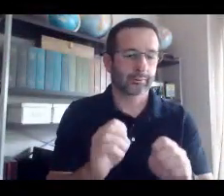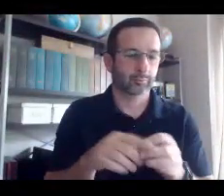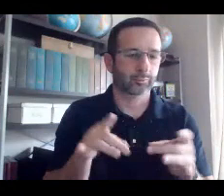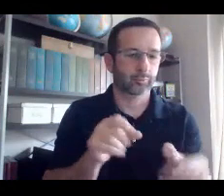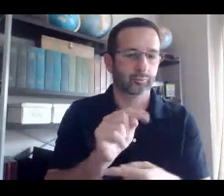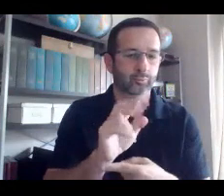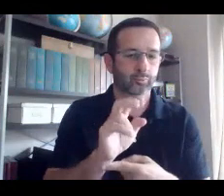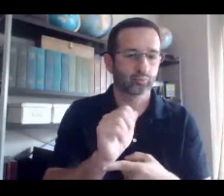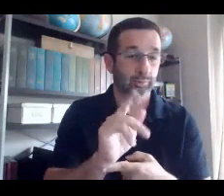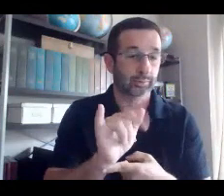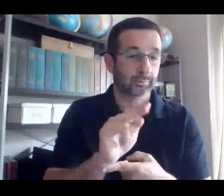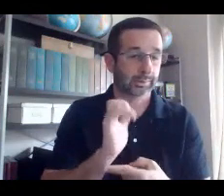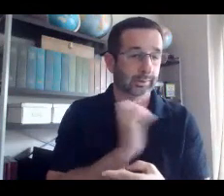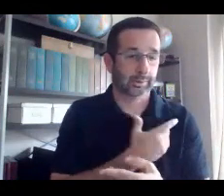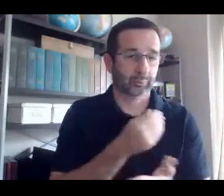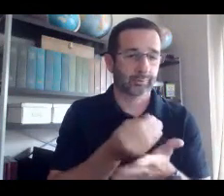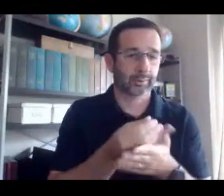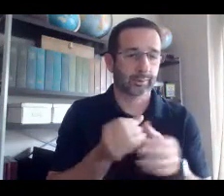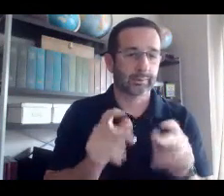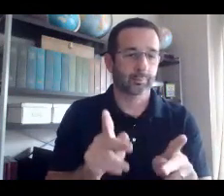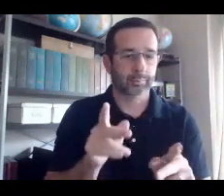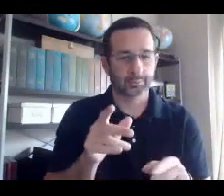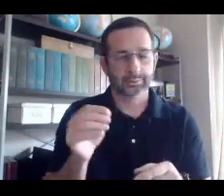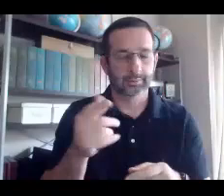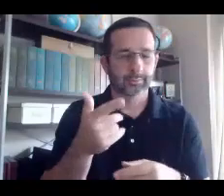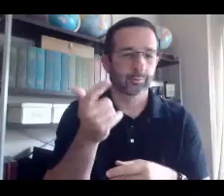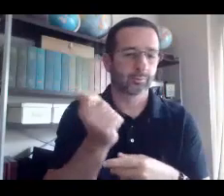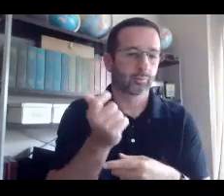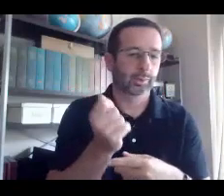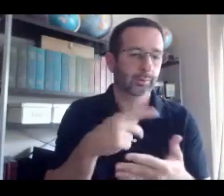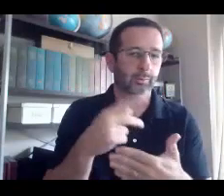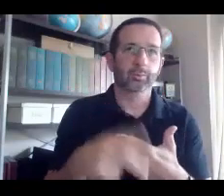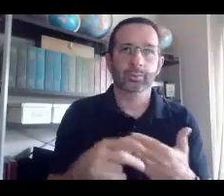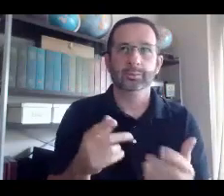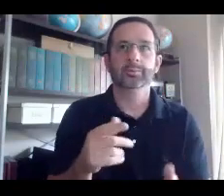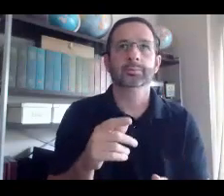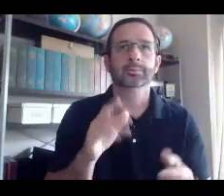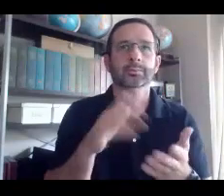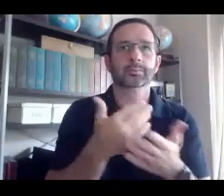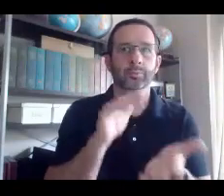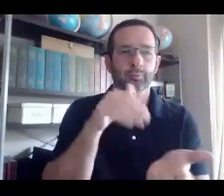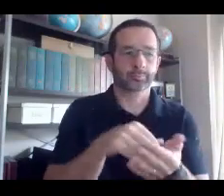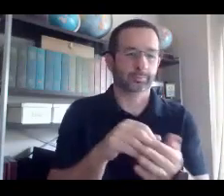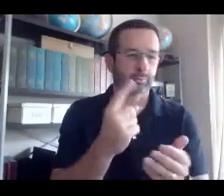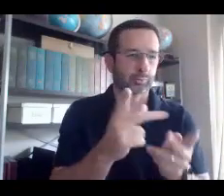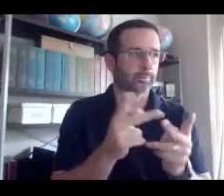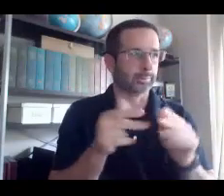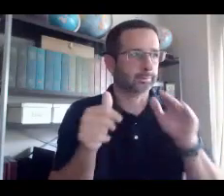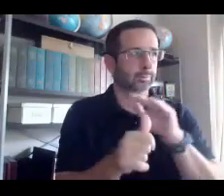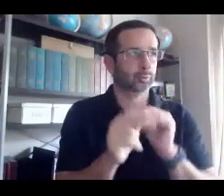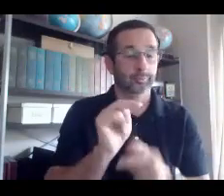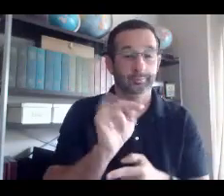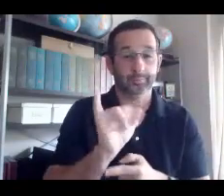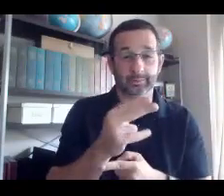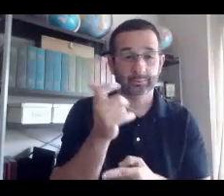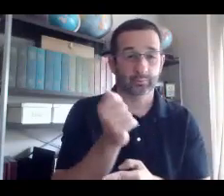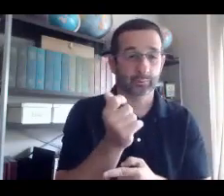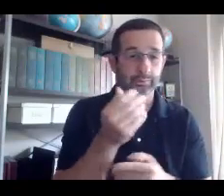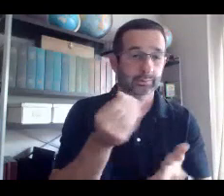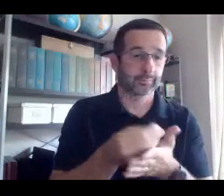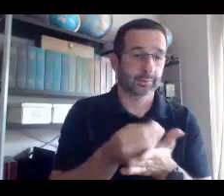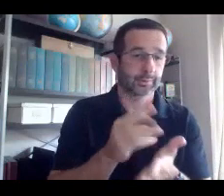We have an NIH-wide consolidation and other efforts, so we have moved under